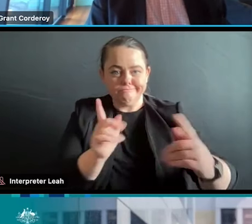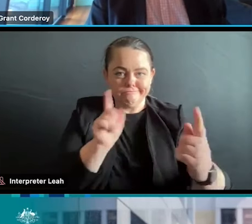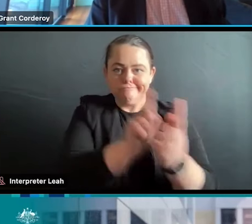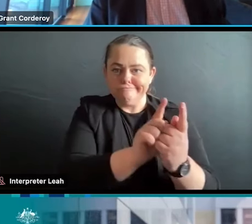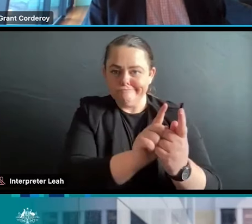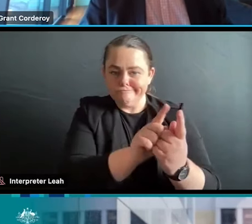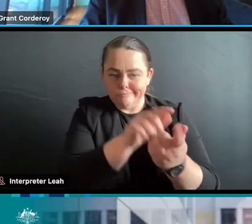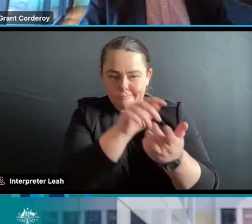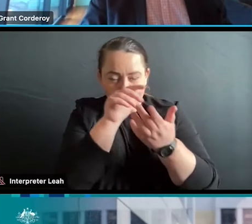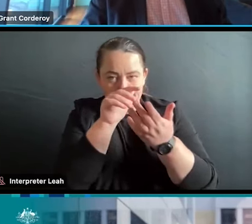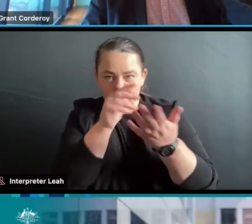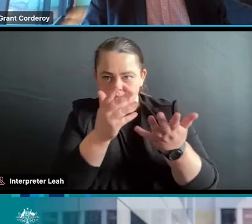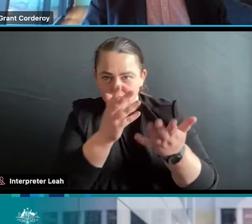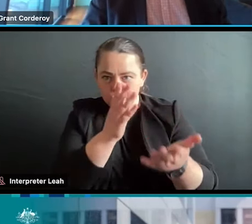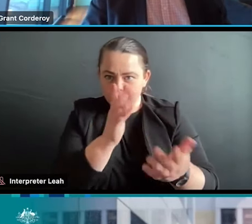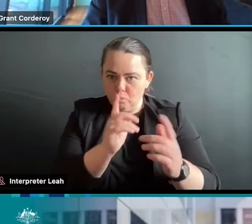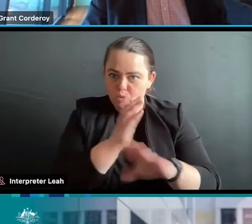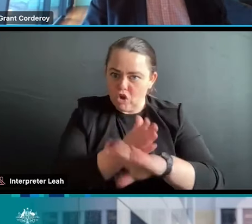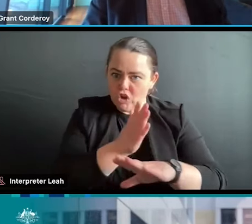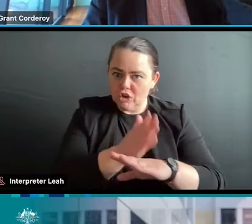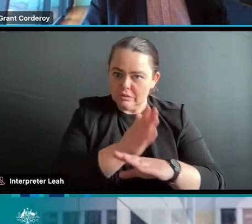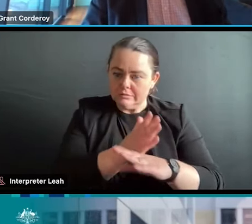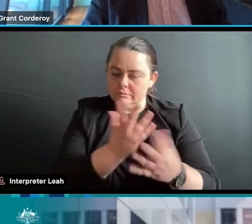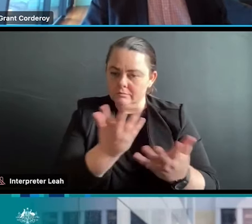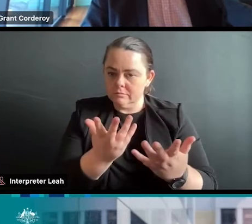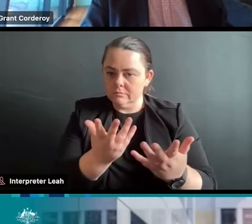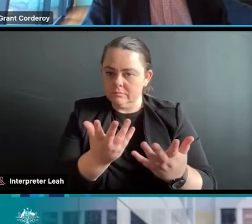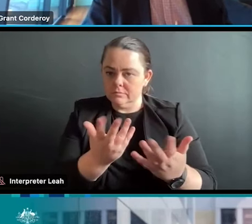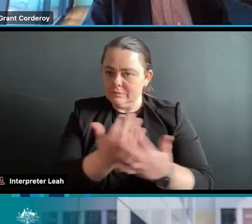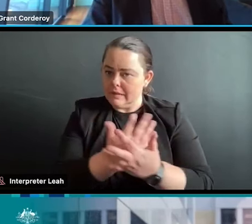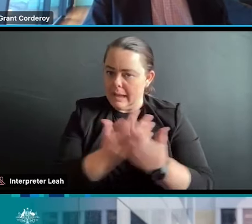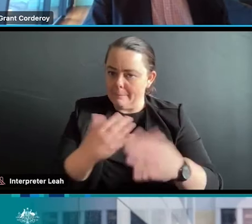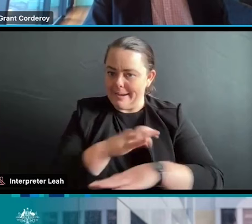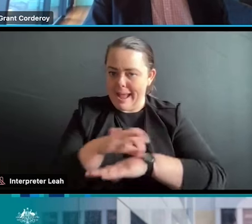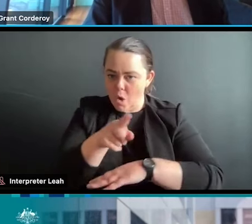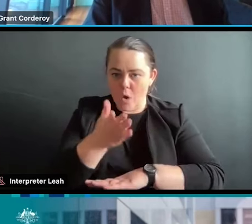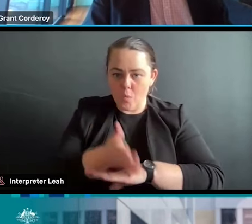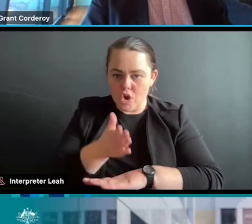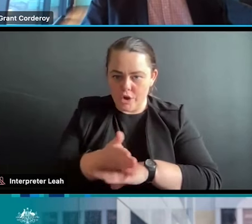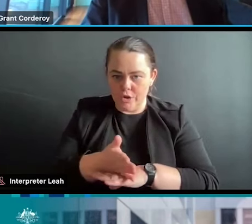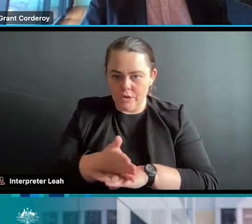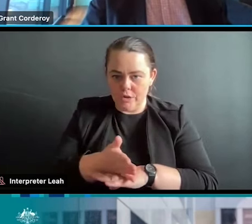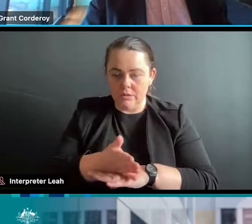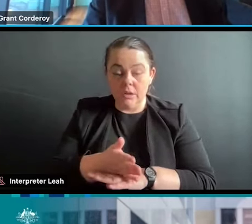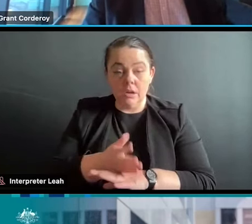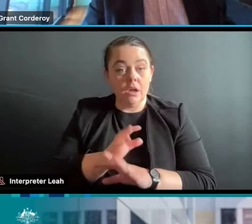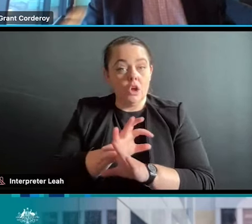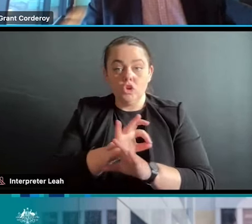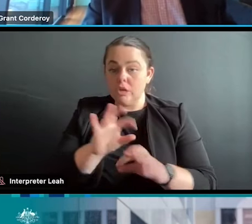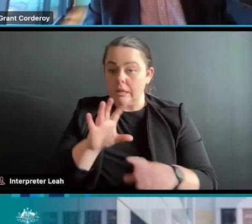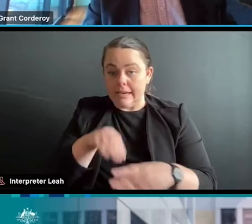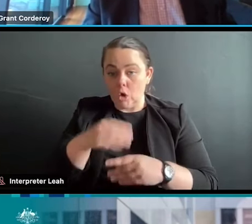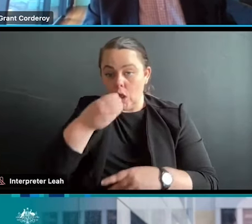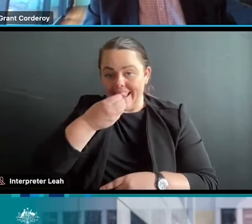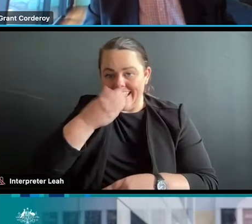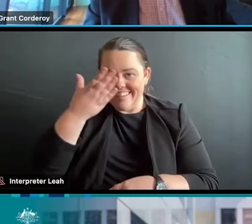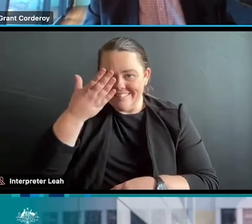go on to be looking at it. It's your hours worked, and the worked hours excludes leave